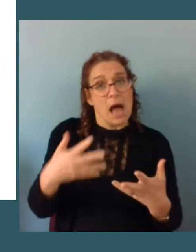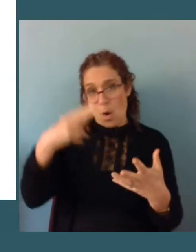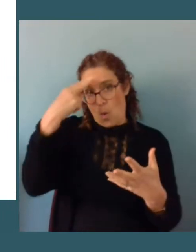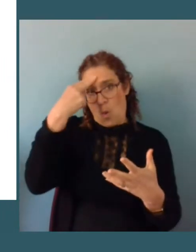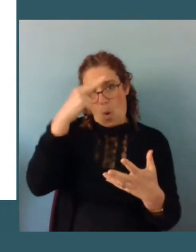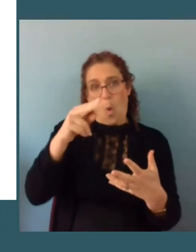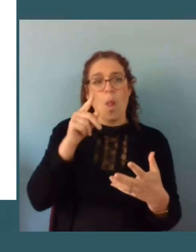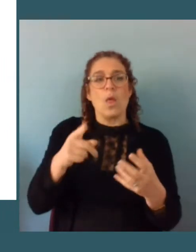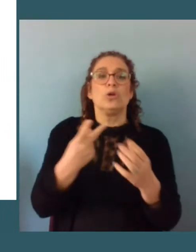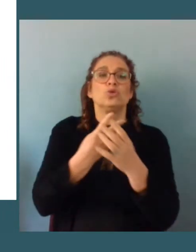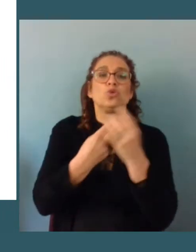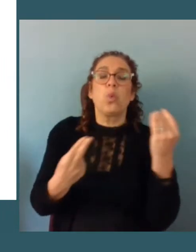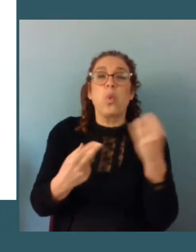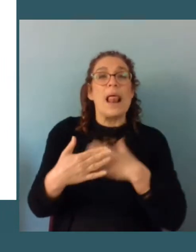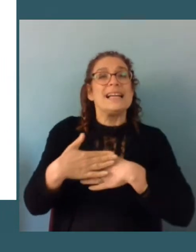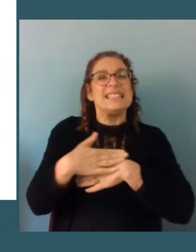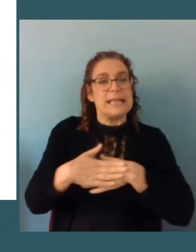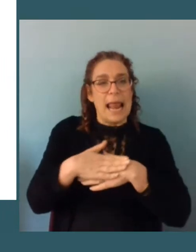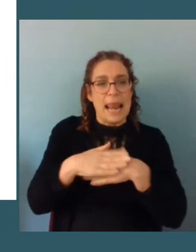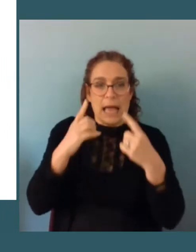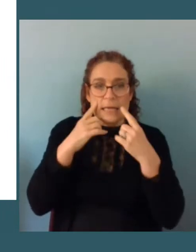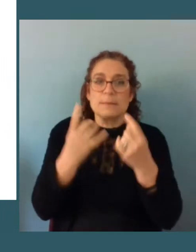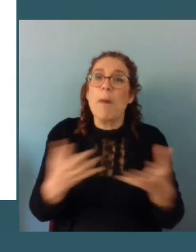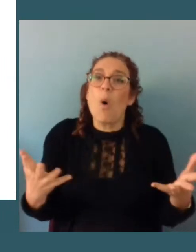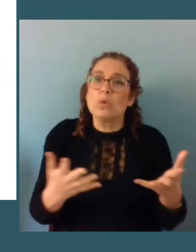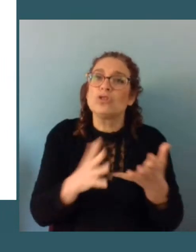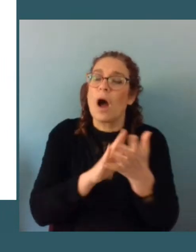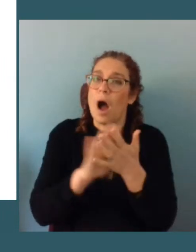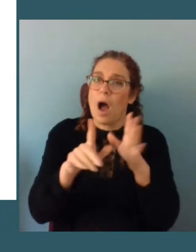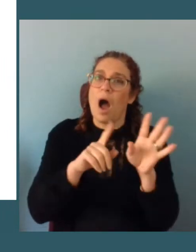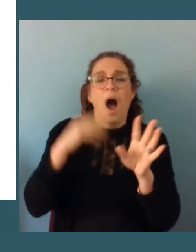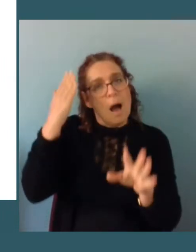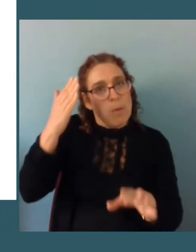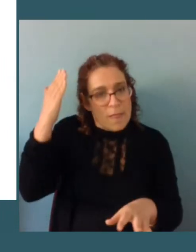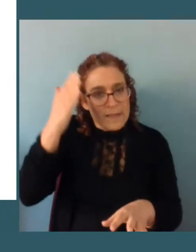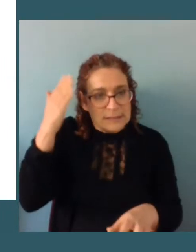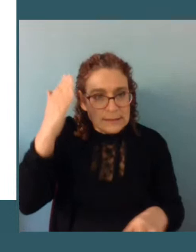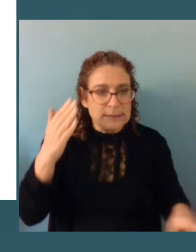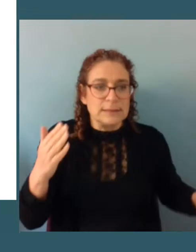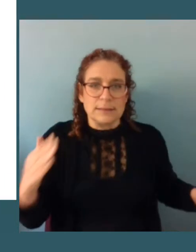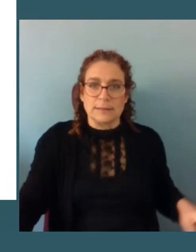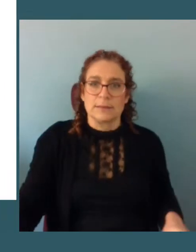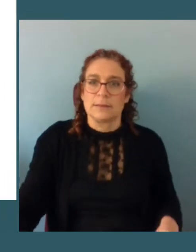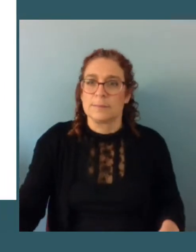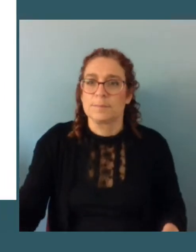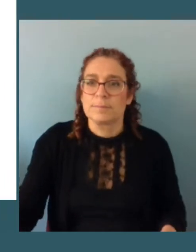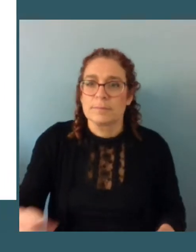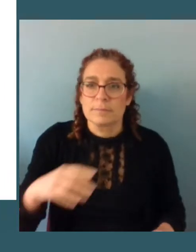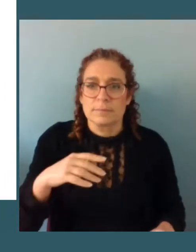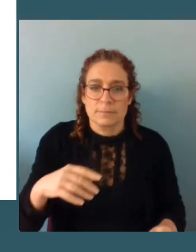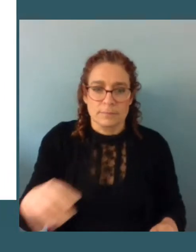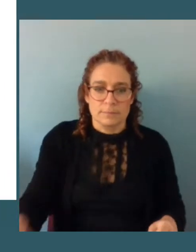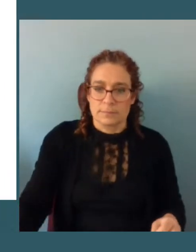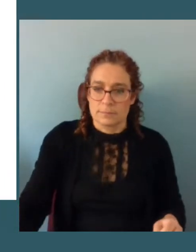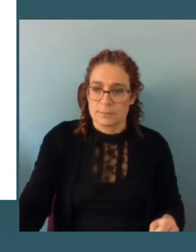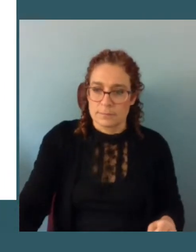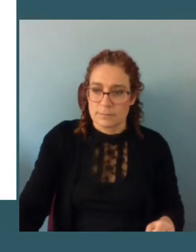hypothesis. And what it meant was that in infants who had